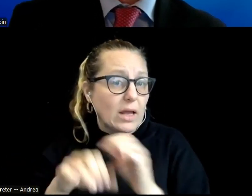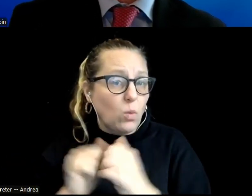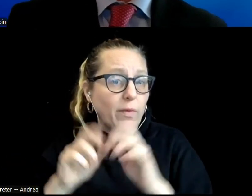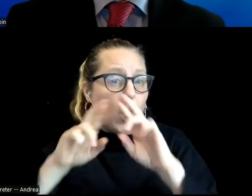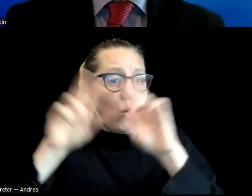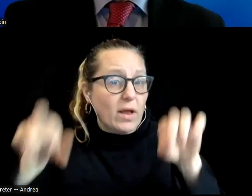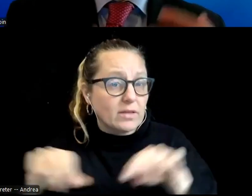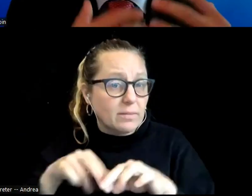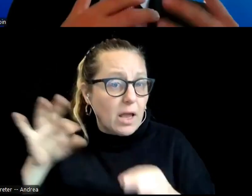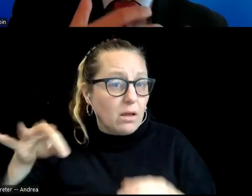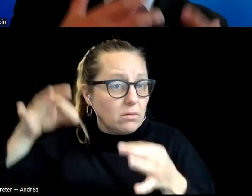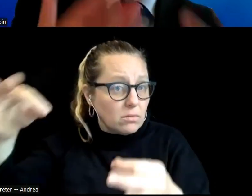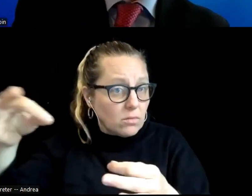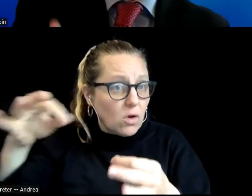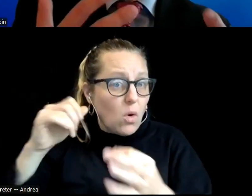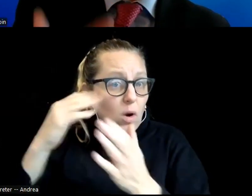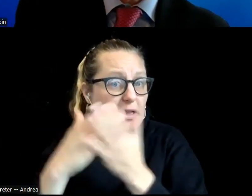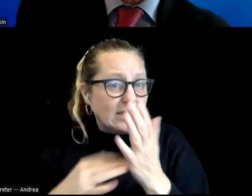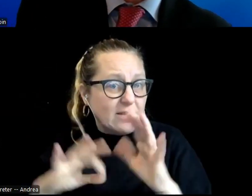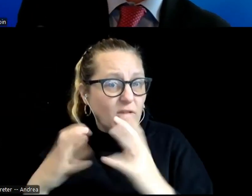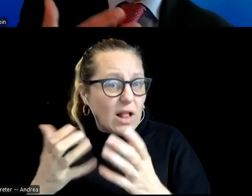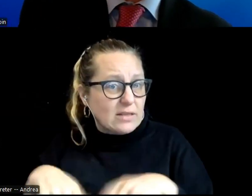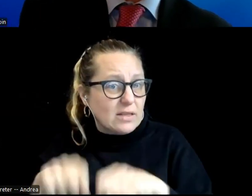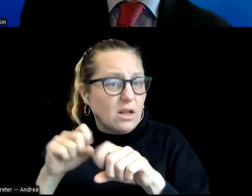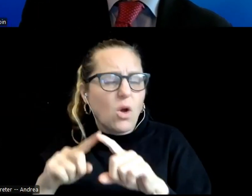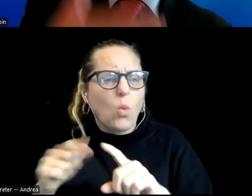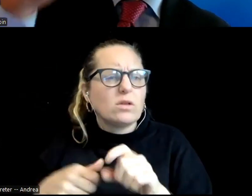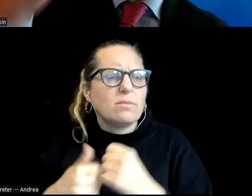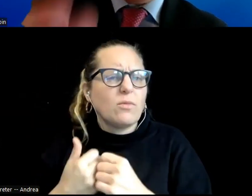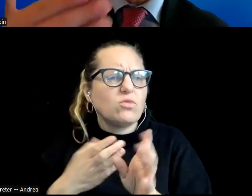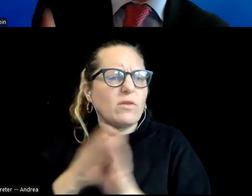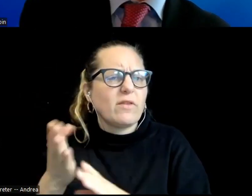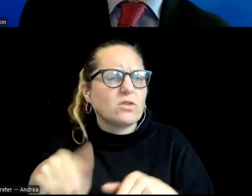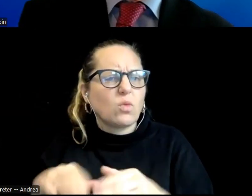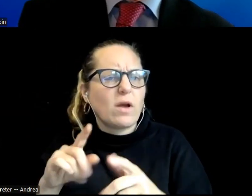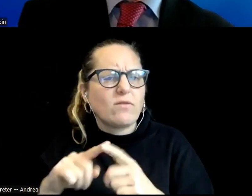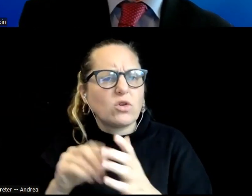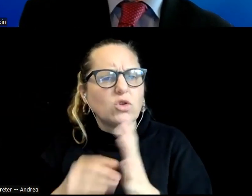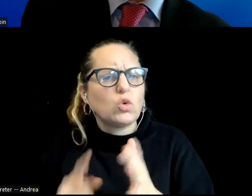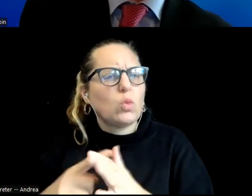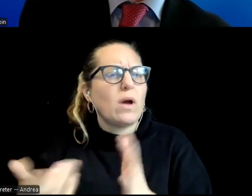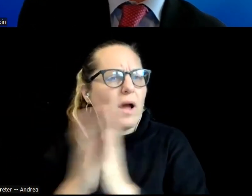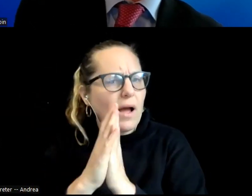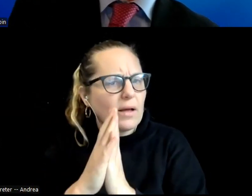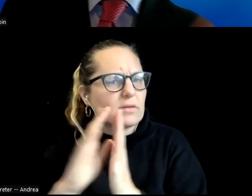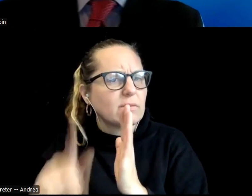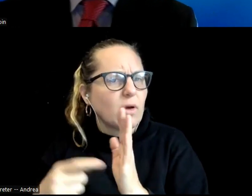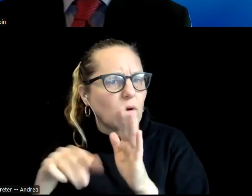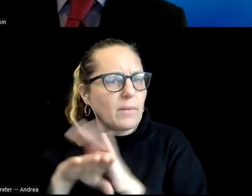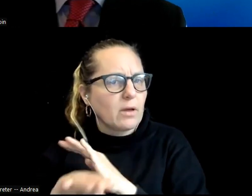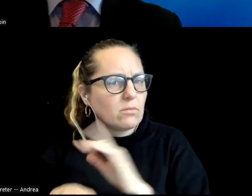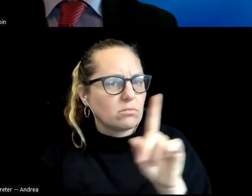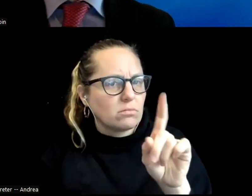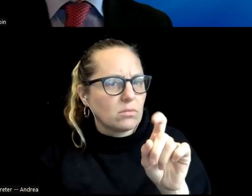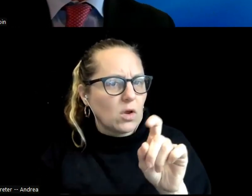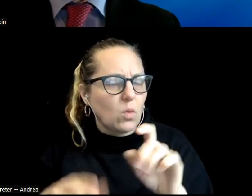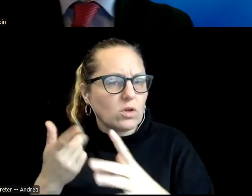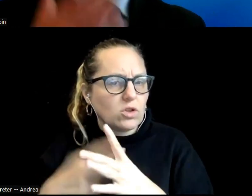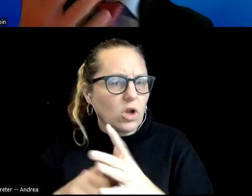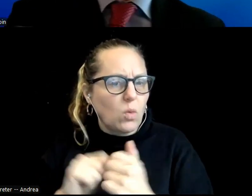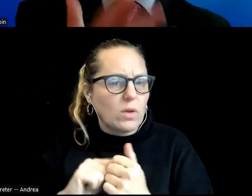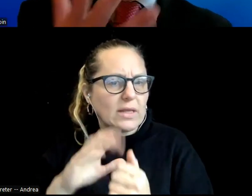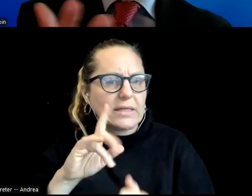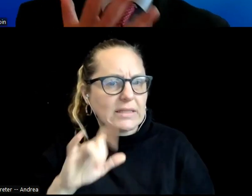they've taken? Or what is the most professional way for the student to ask about coming in? I'll start with Cindy, then I'll go to